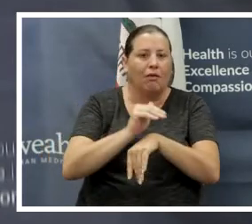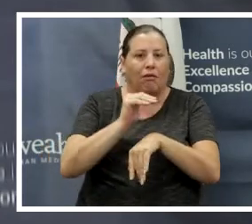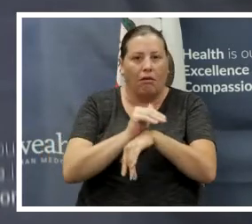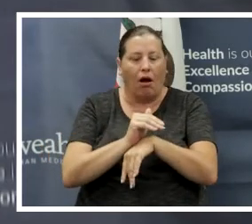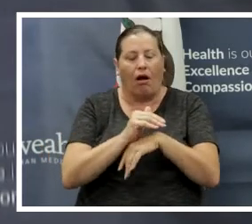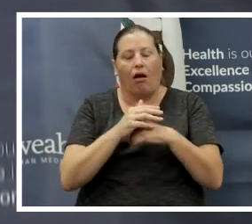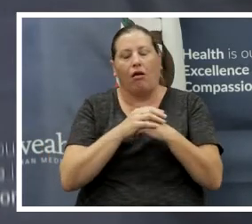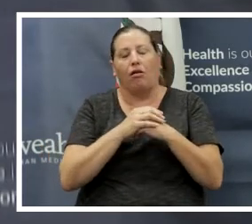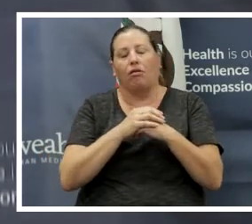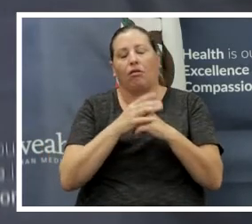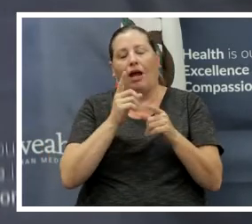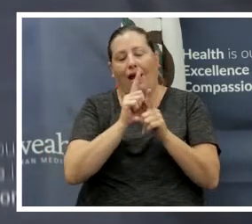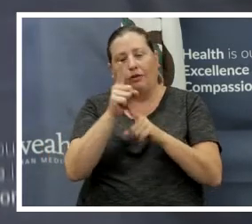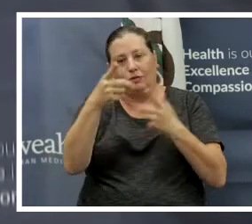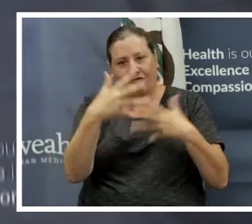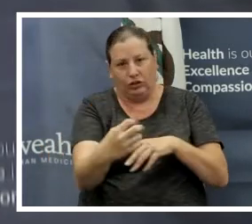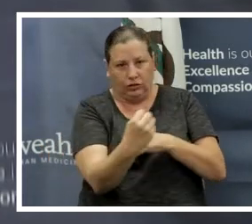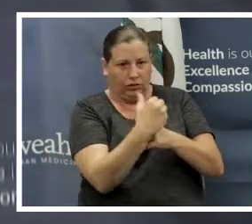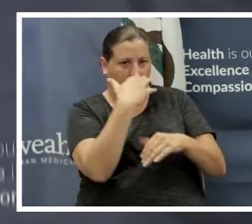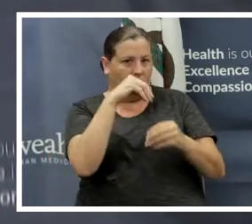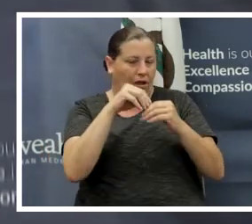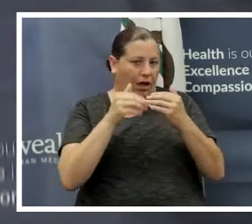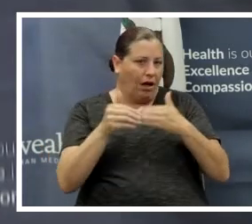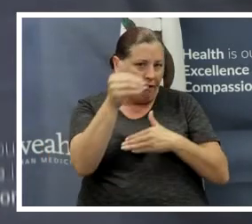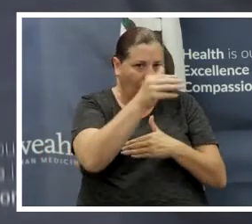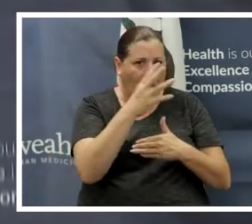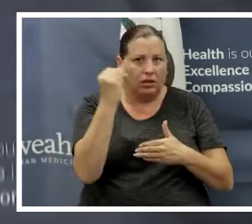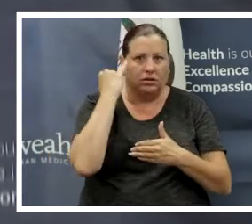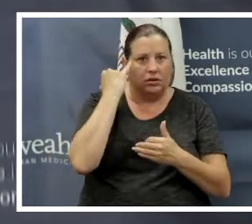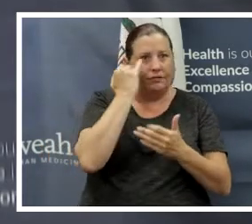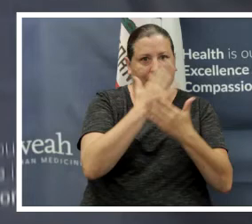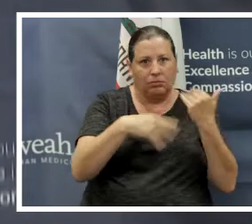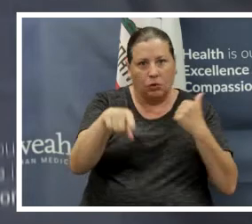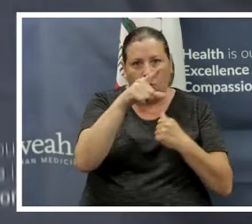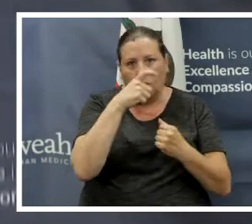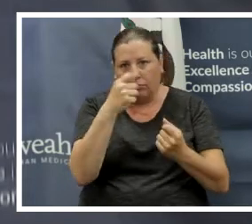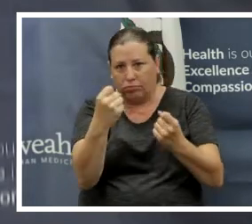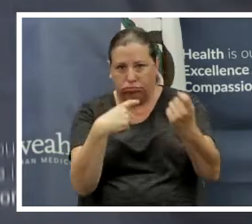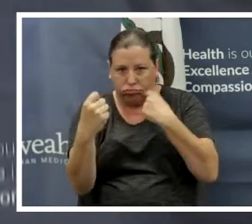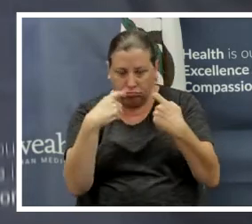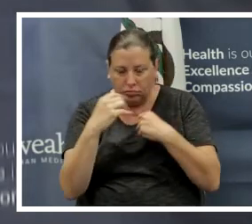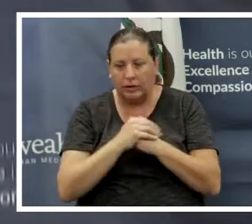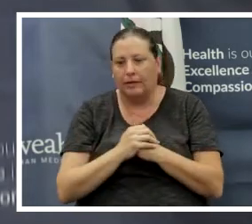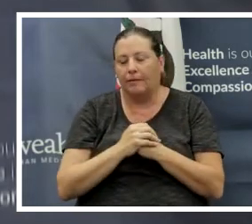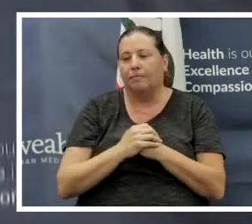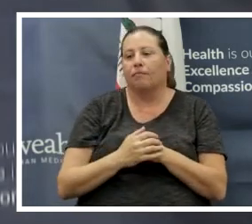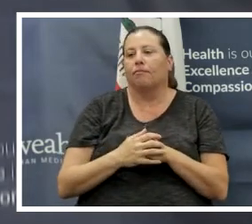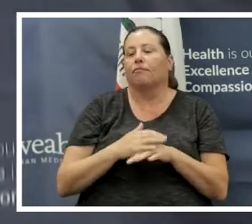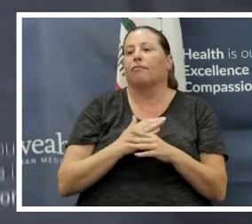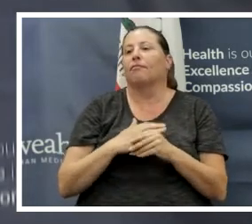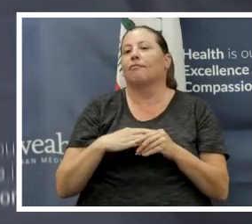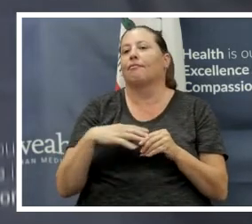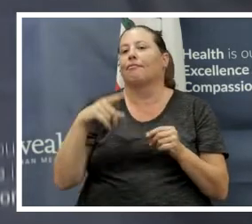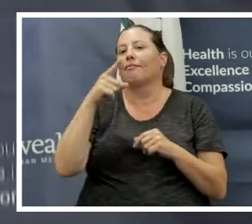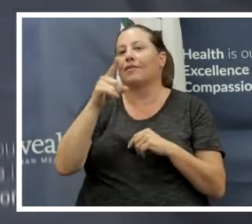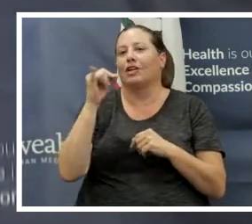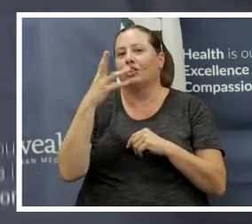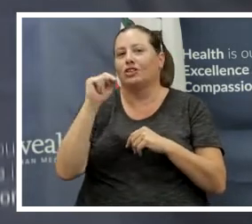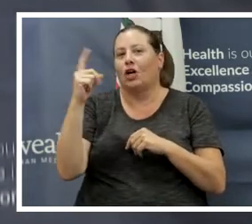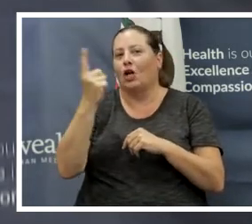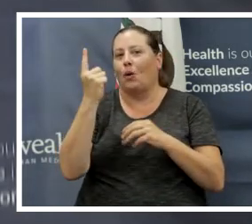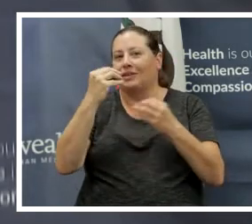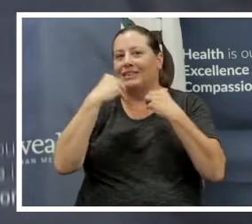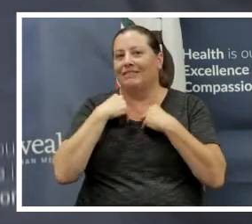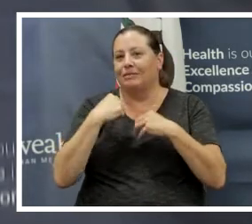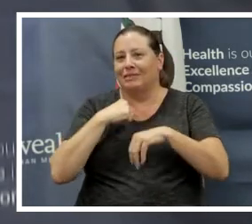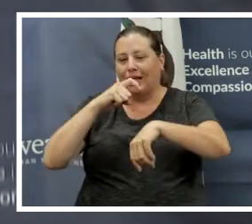your questions as they come in. But I would like to spend just a few minutes, and John Knutson always puts me on the clock. He gives me